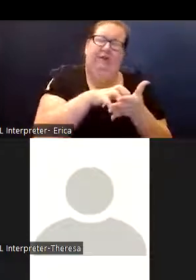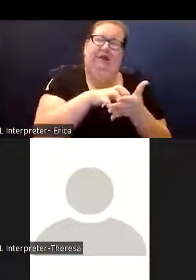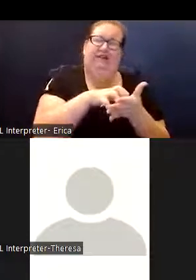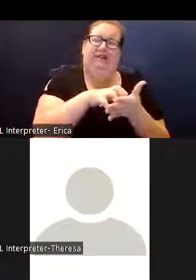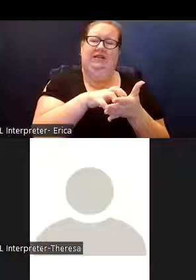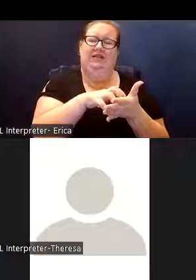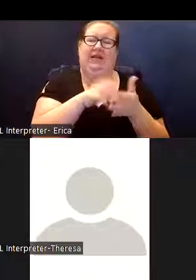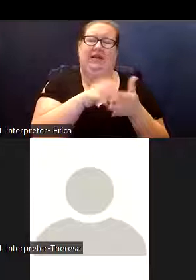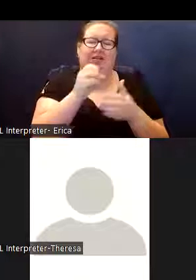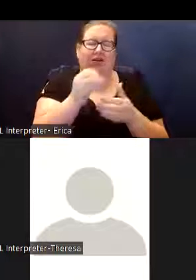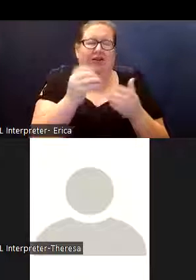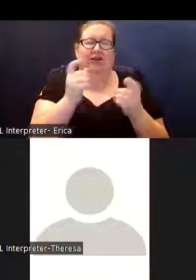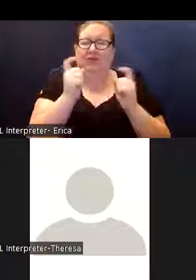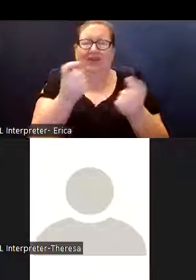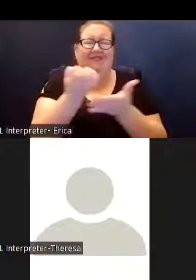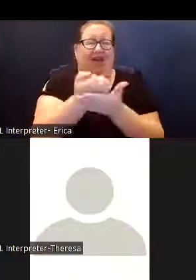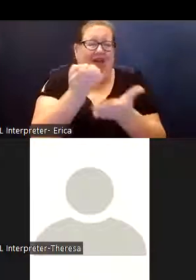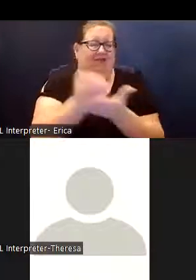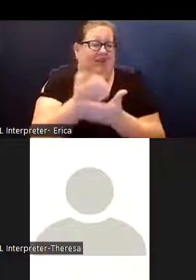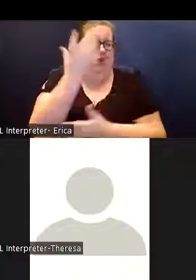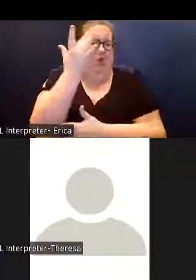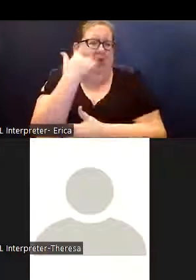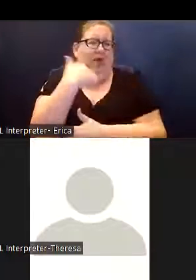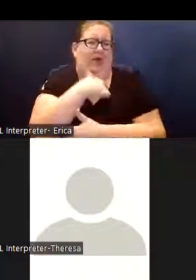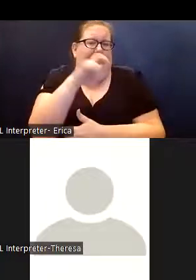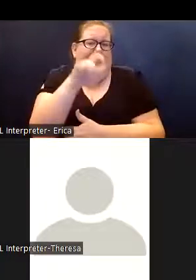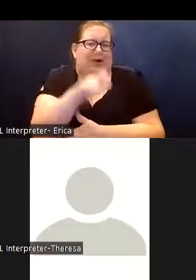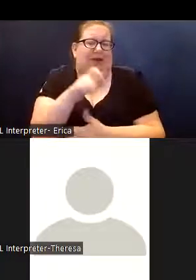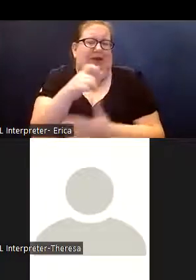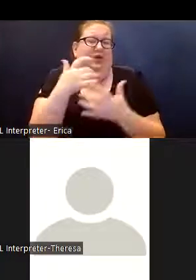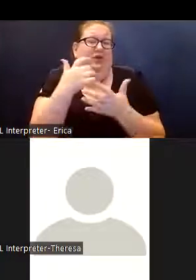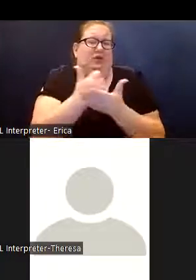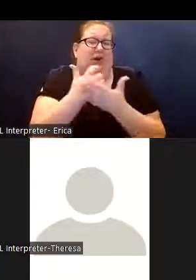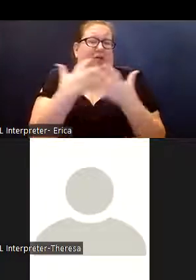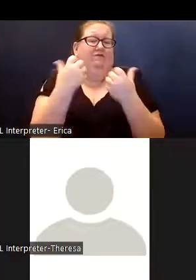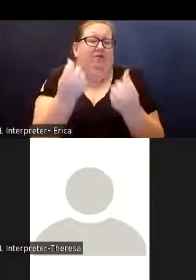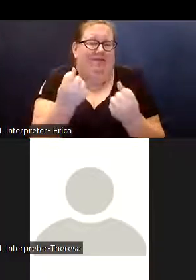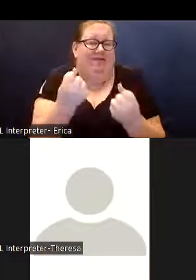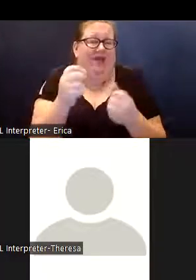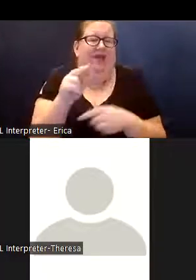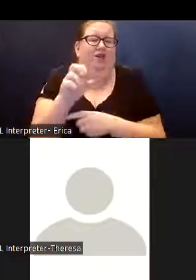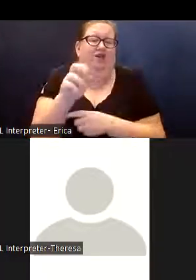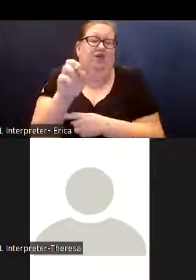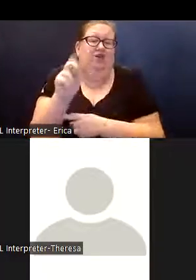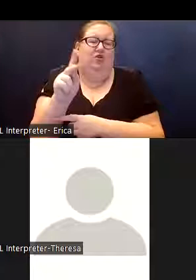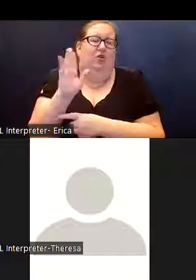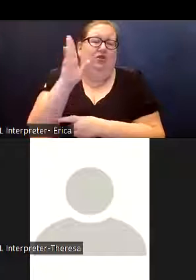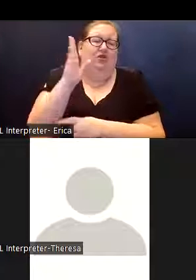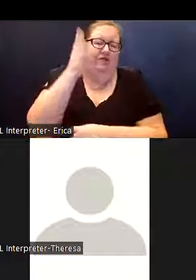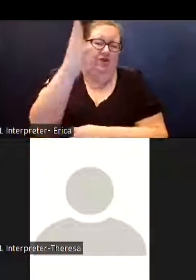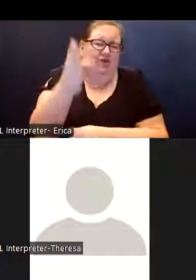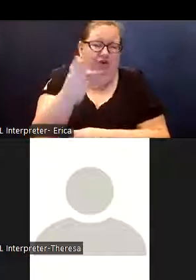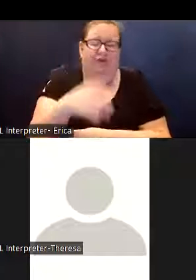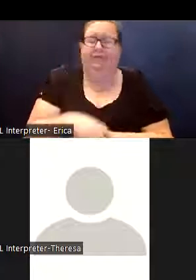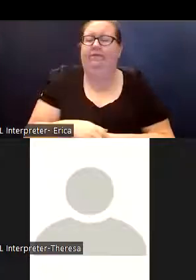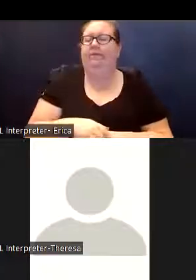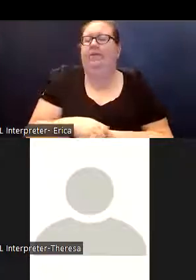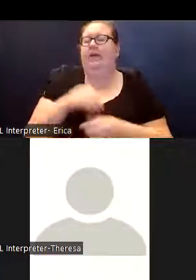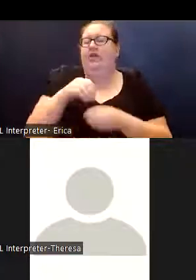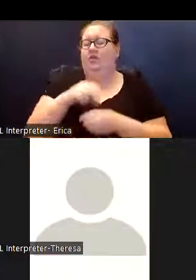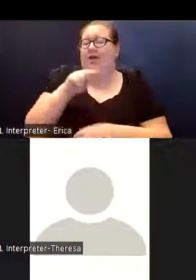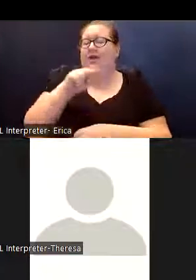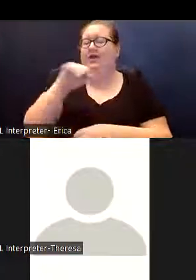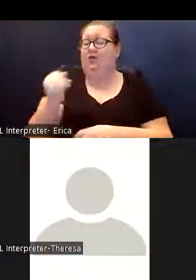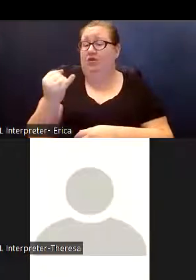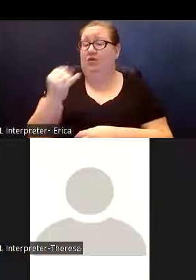us give evidence to why we need to help fortify Newark's future. In New Jersey, for municipalities